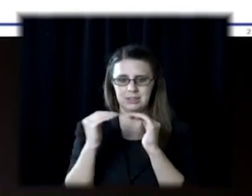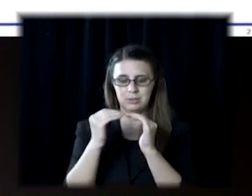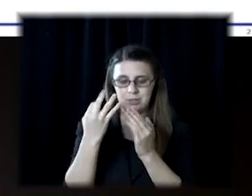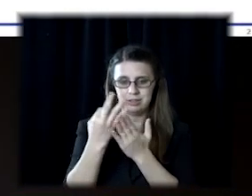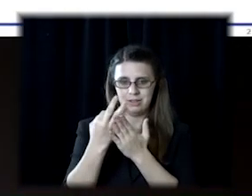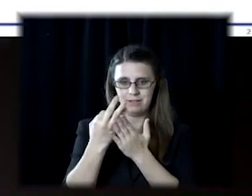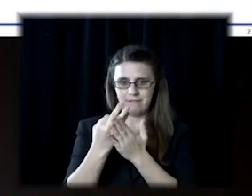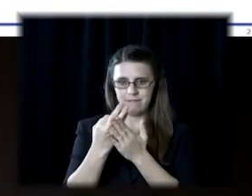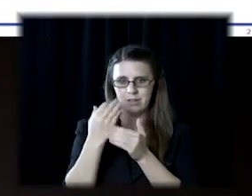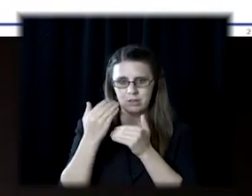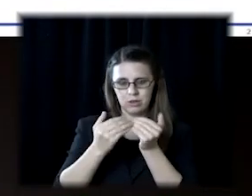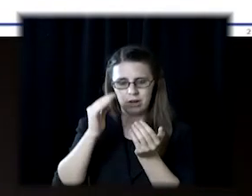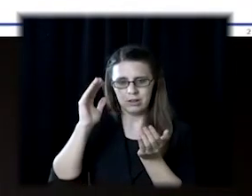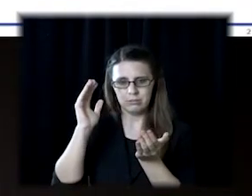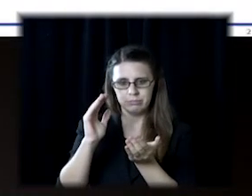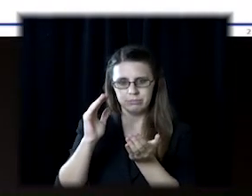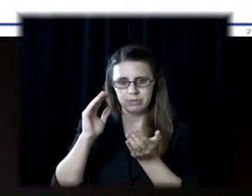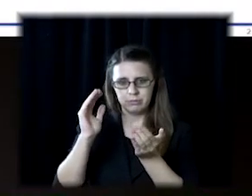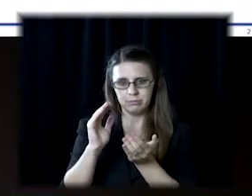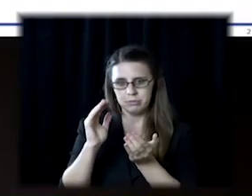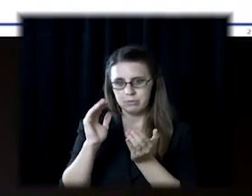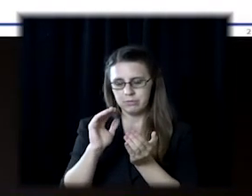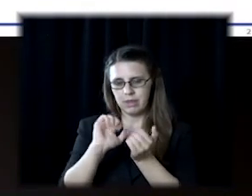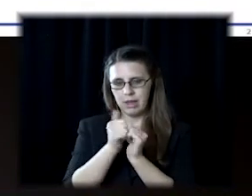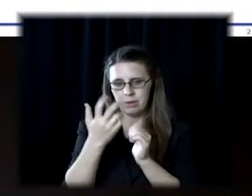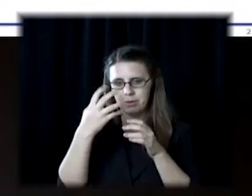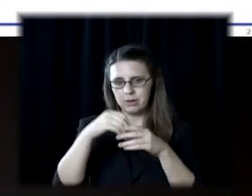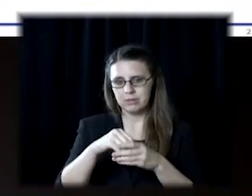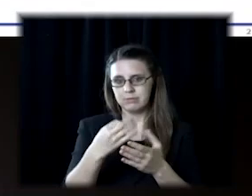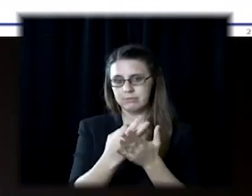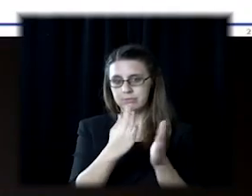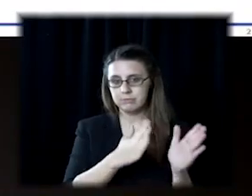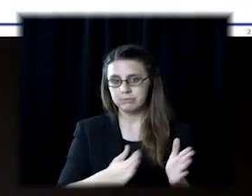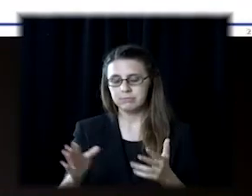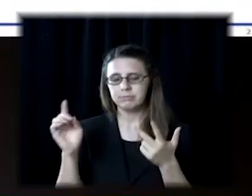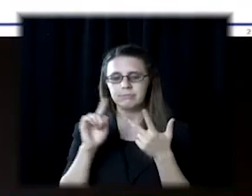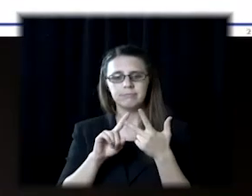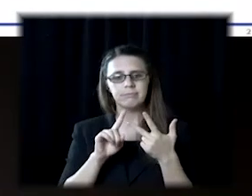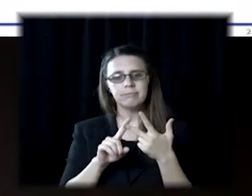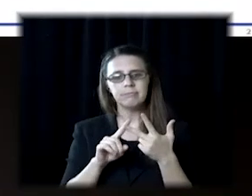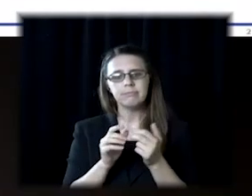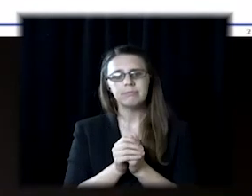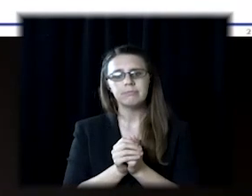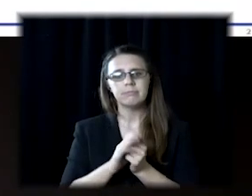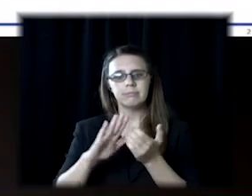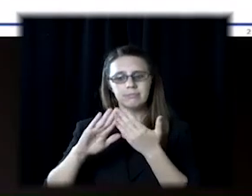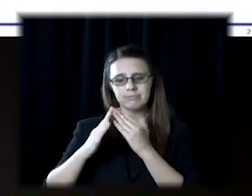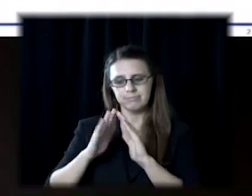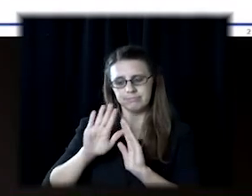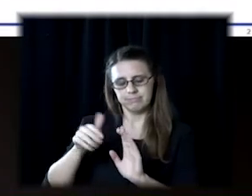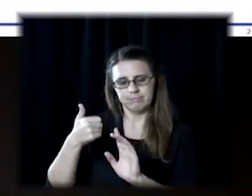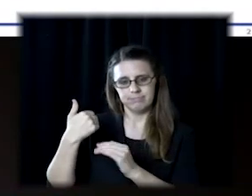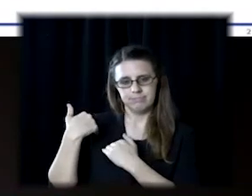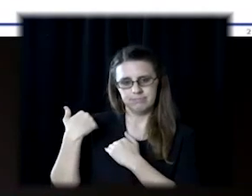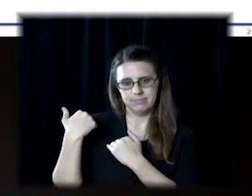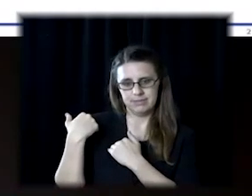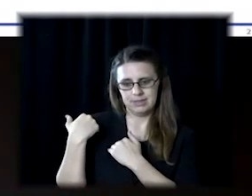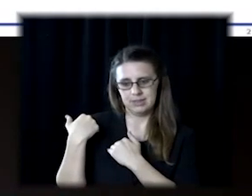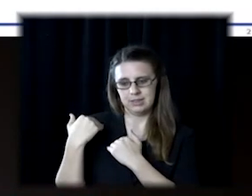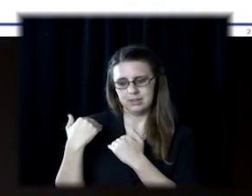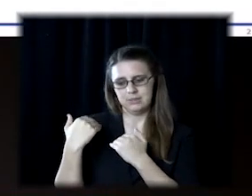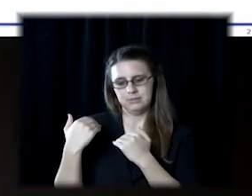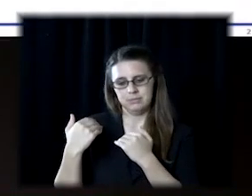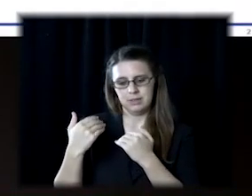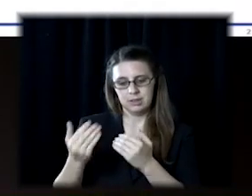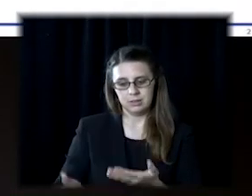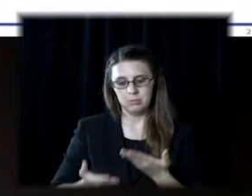fund incorporated into the Commonwealth's fiscal plan; 3, the municipality's responsibility, with the residents' health